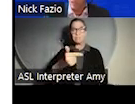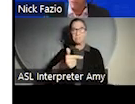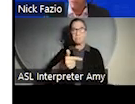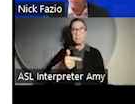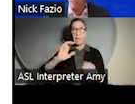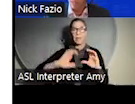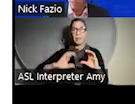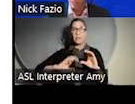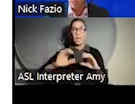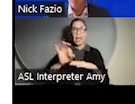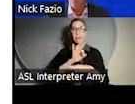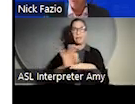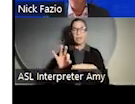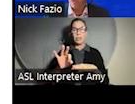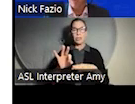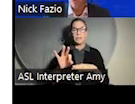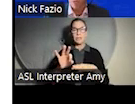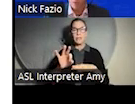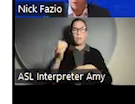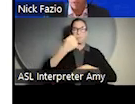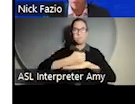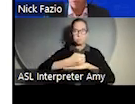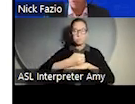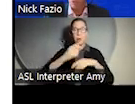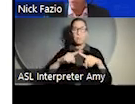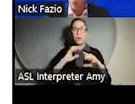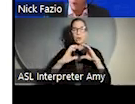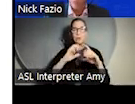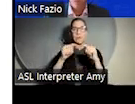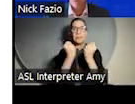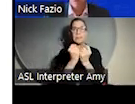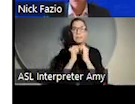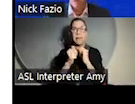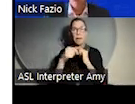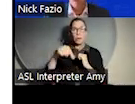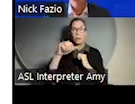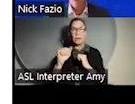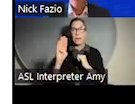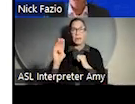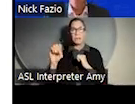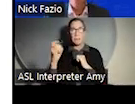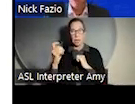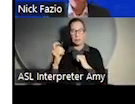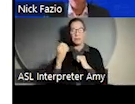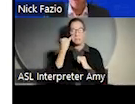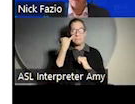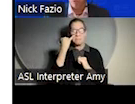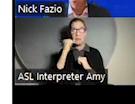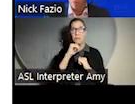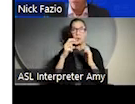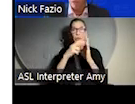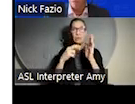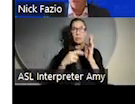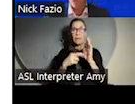also disabled for attendees, but you may communicate with our team through the Q&A box. If you did not pre-register to give a